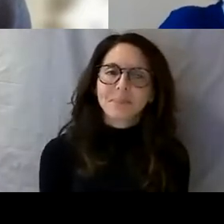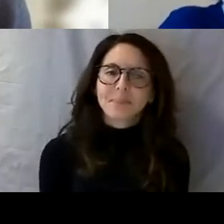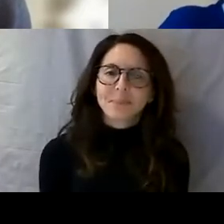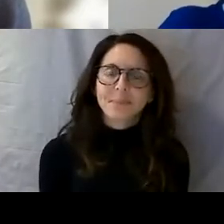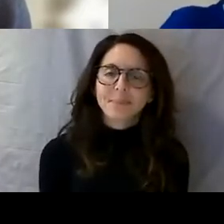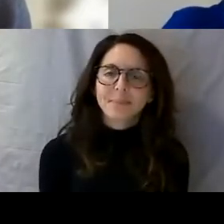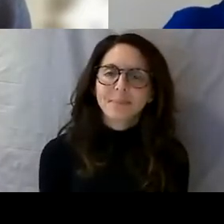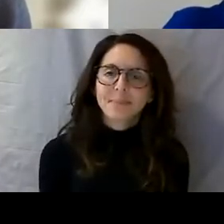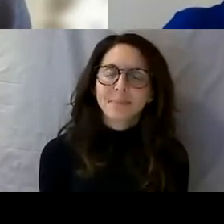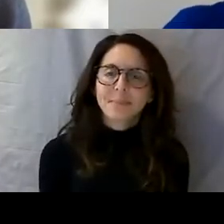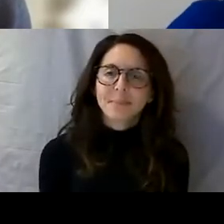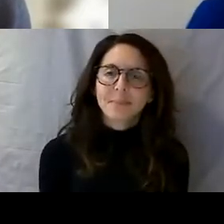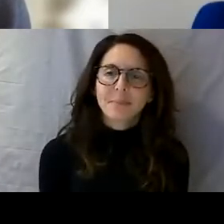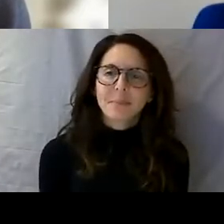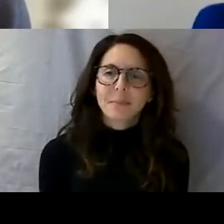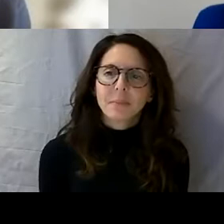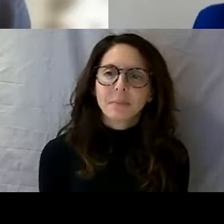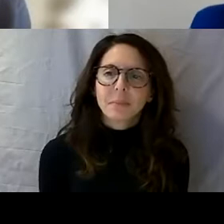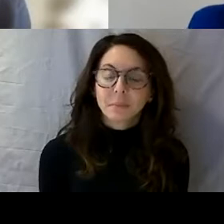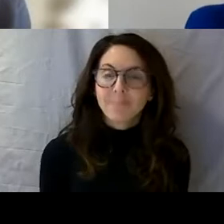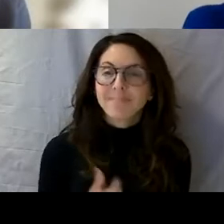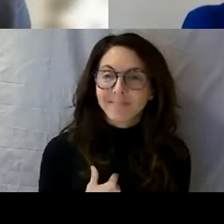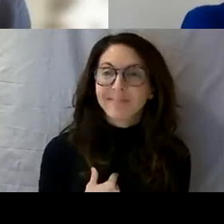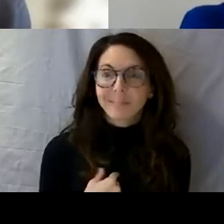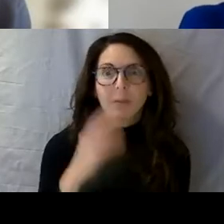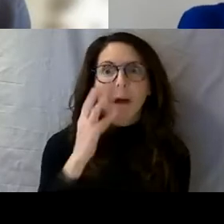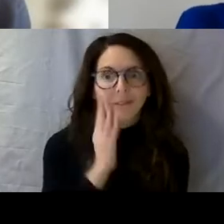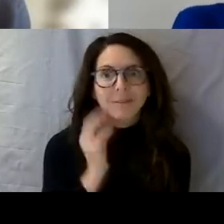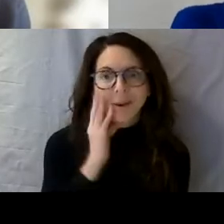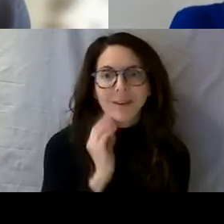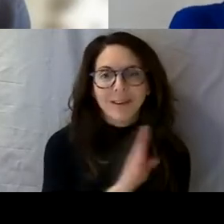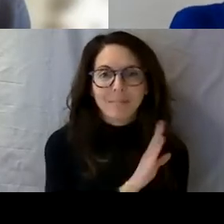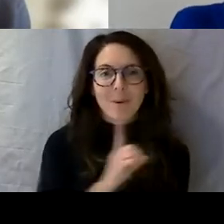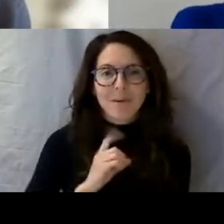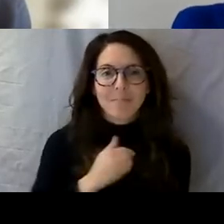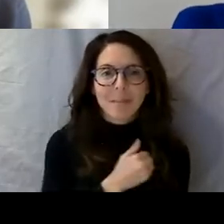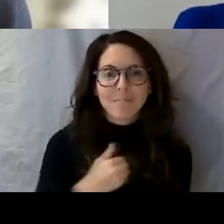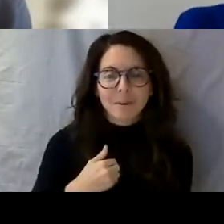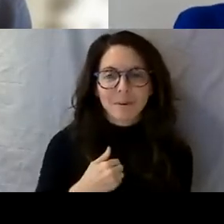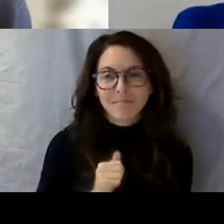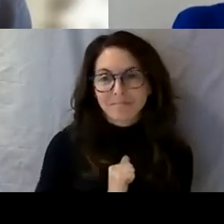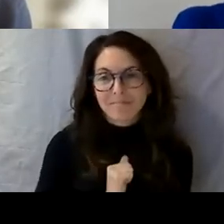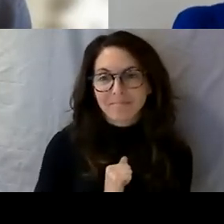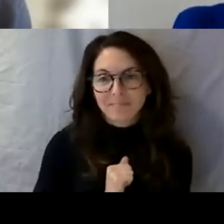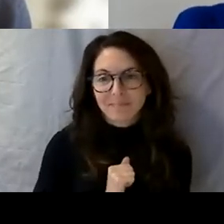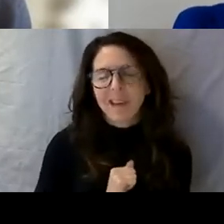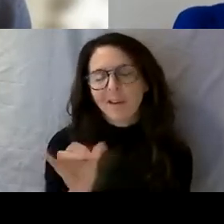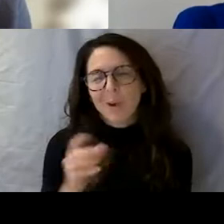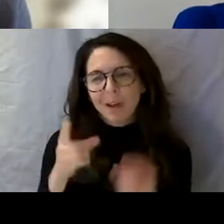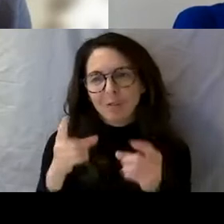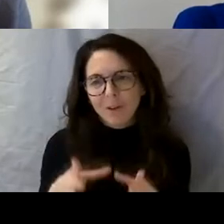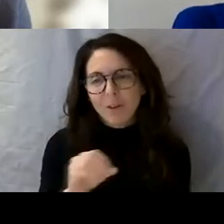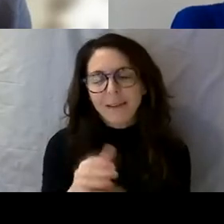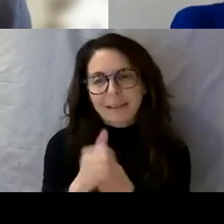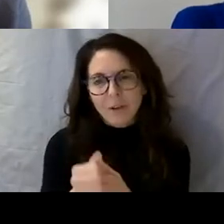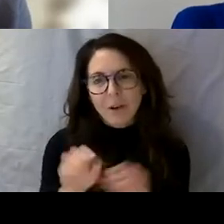do, having had a lot of experience as a board member, as well as an executive director and a leader of an